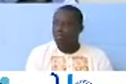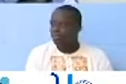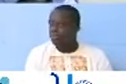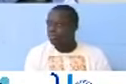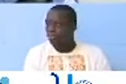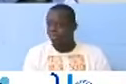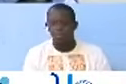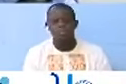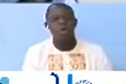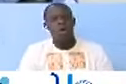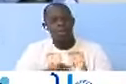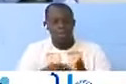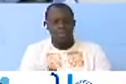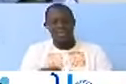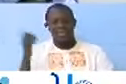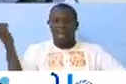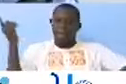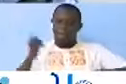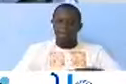beating.